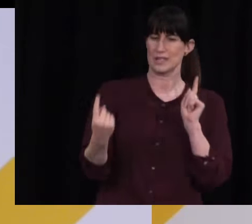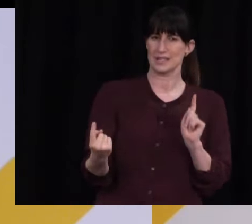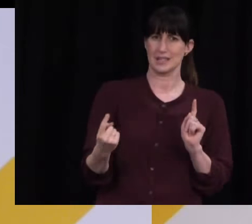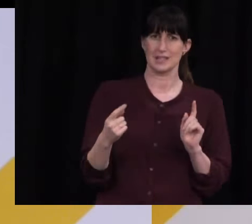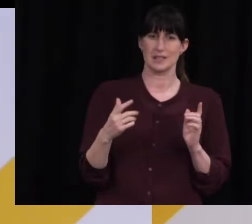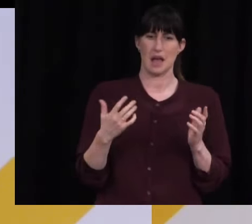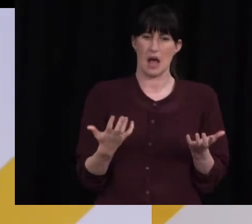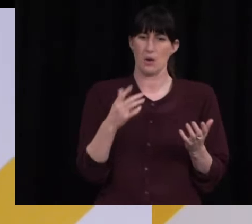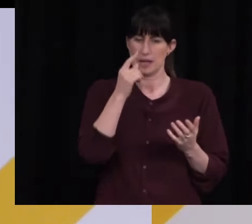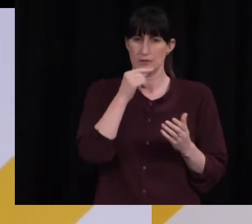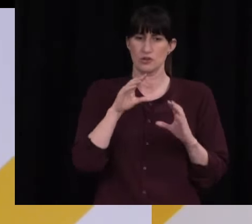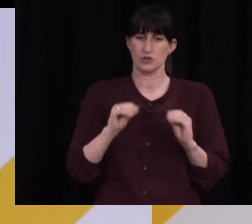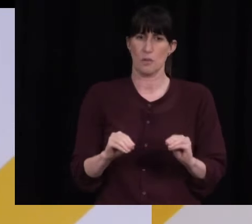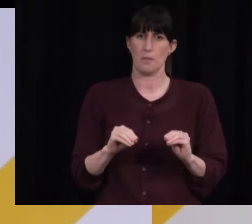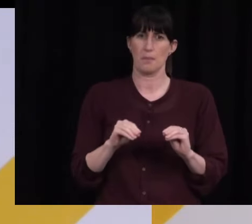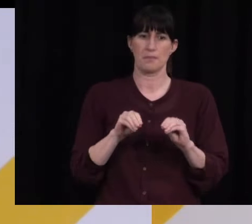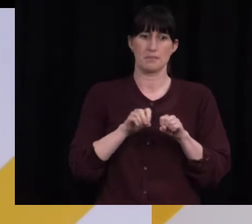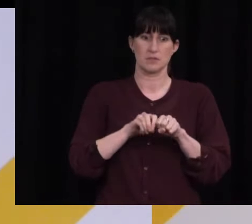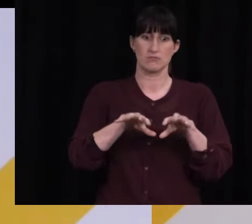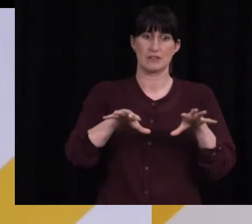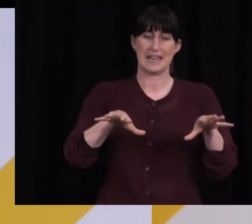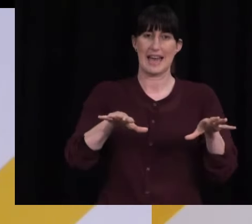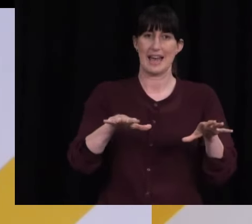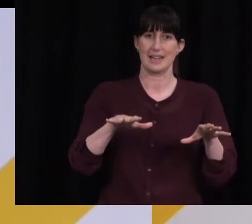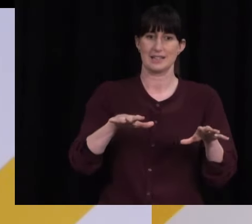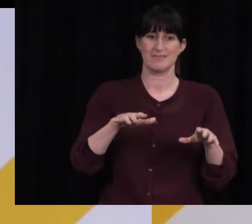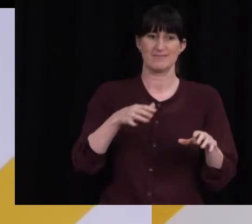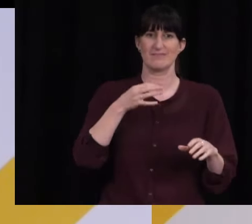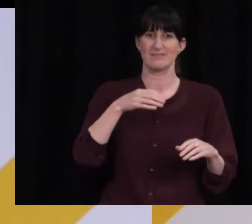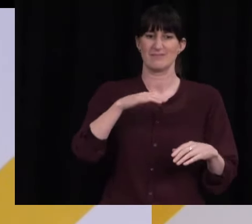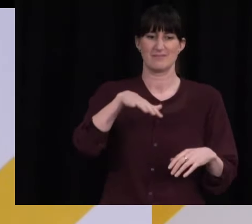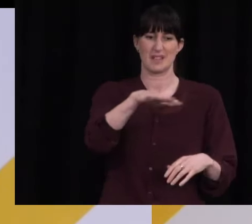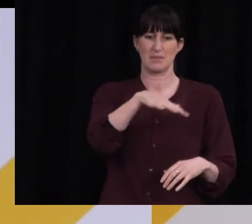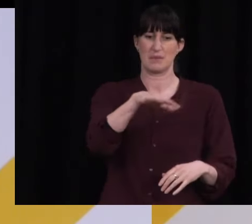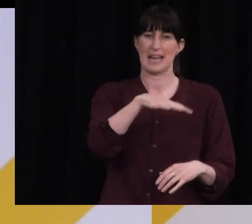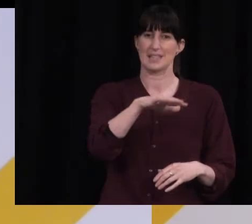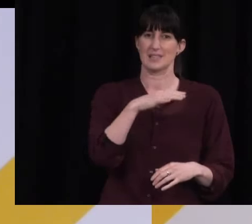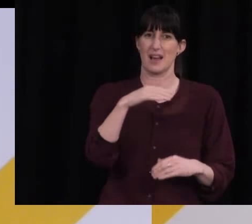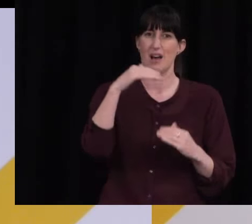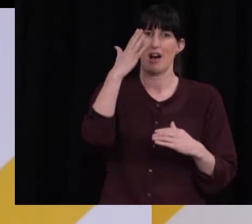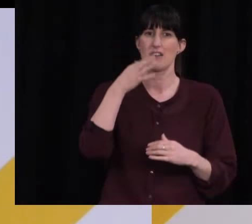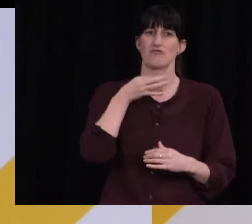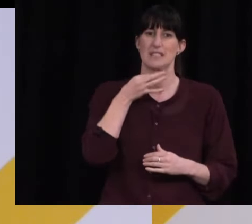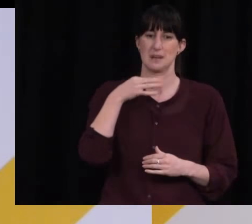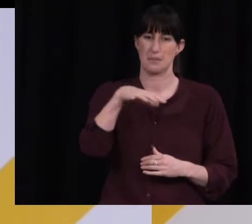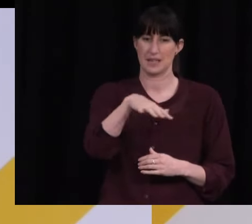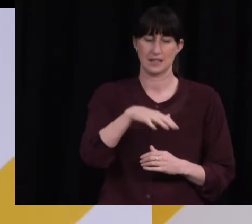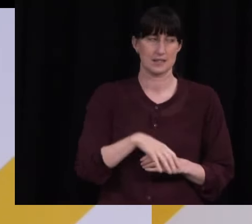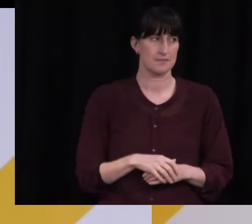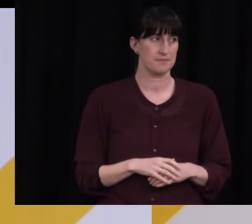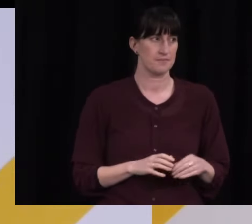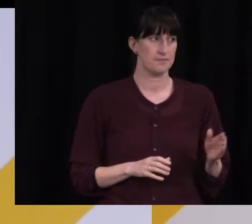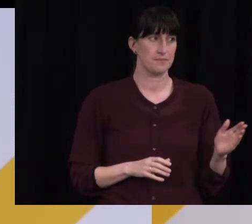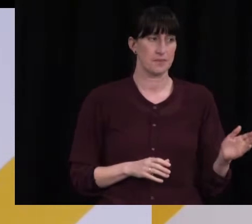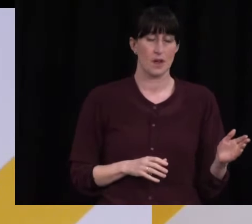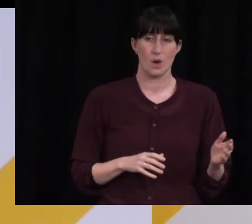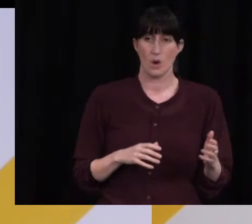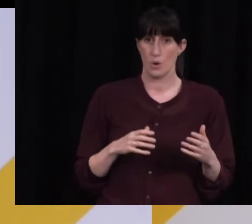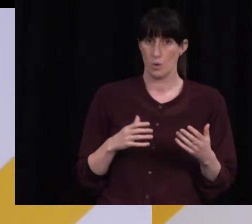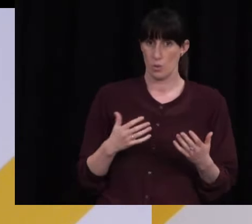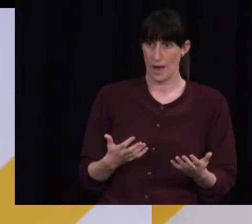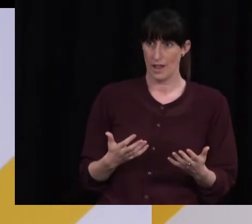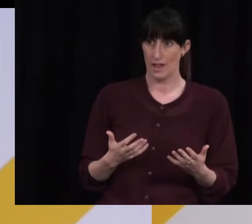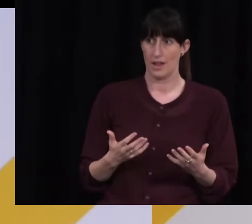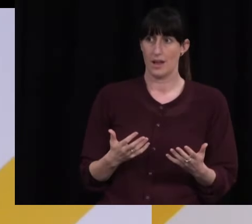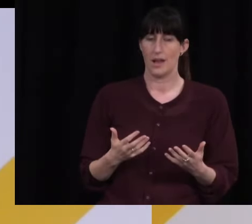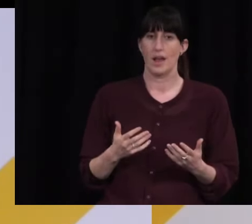Well, one of the comments I would make is that even if you look at those exposure events, very few of them, if any, each day are after someone